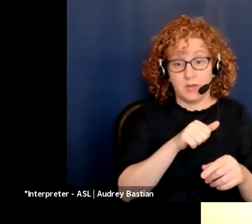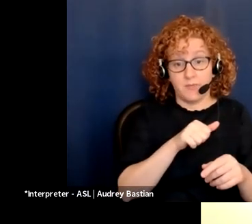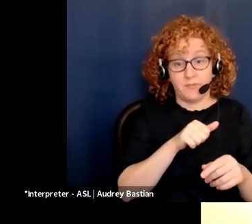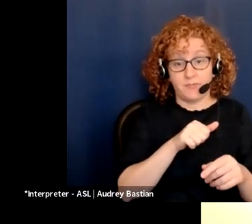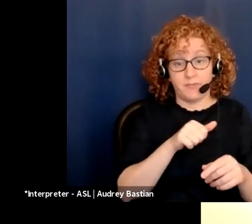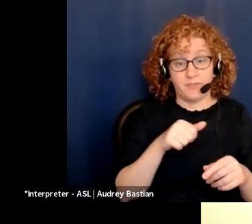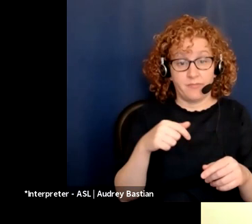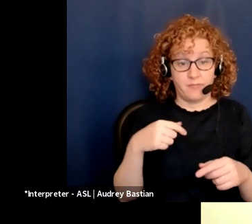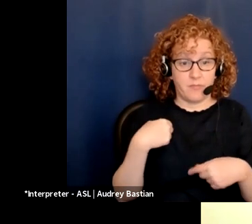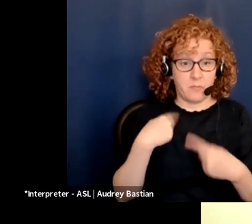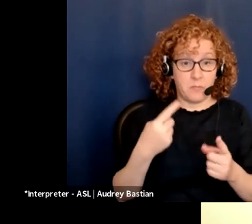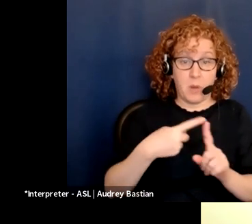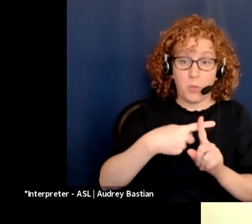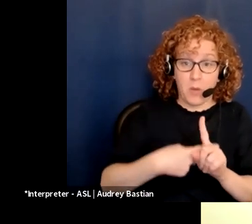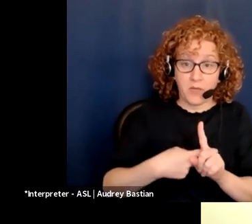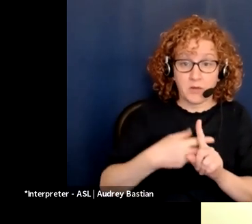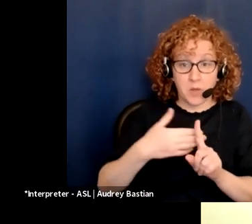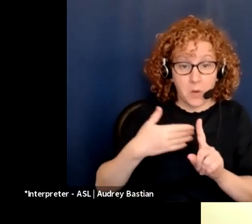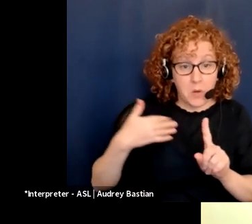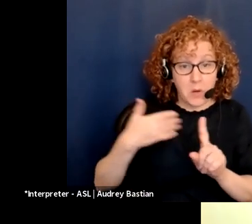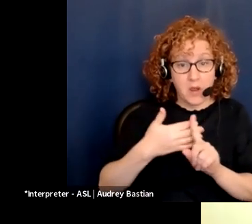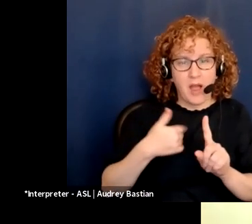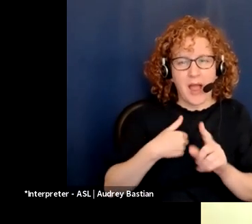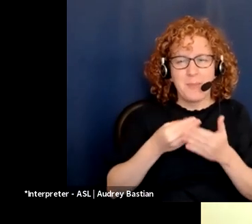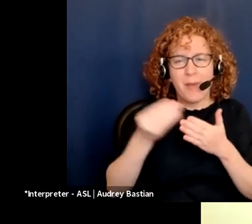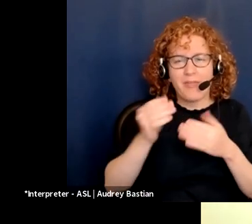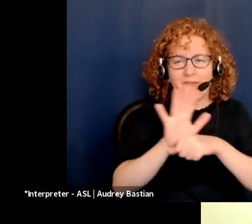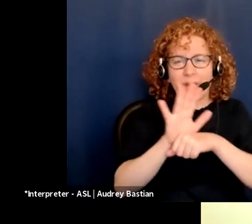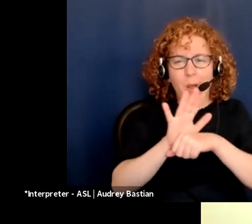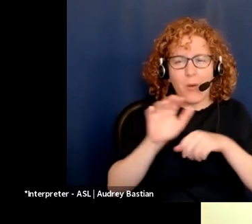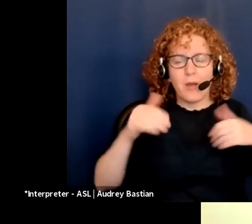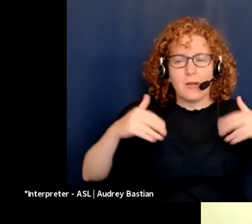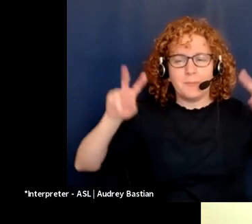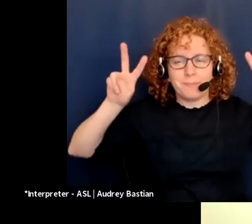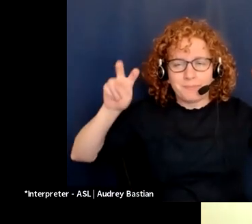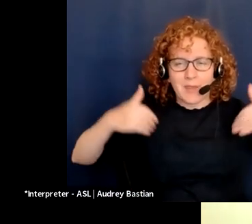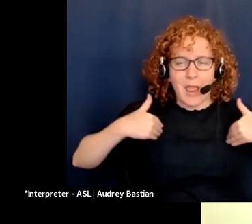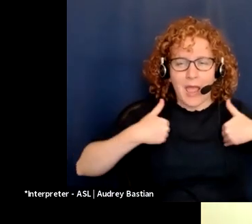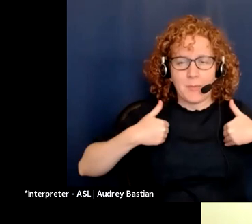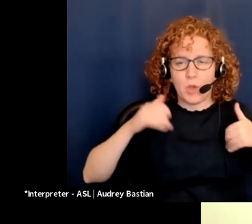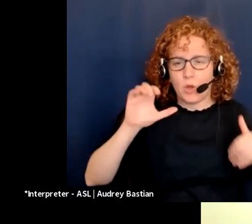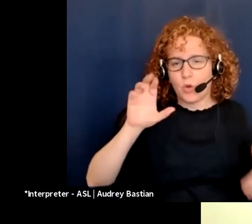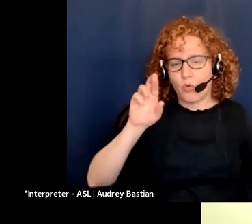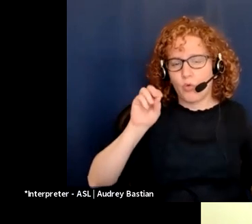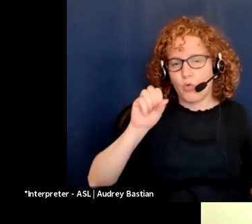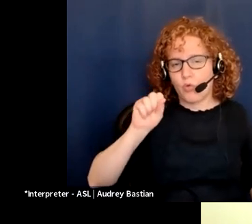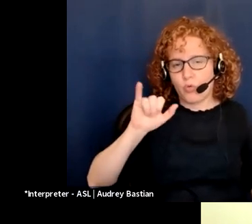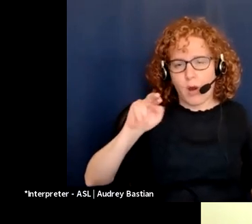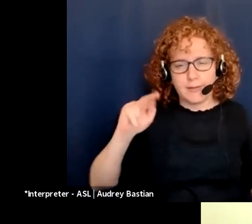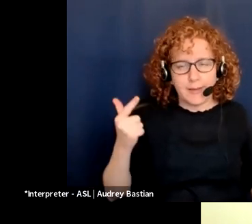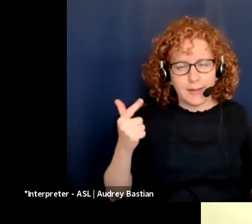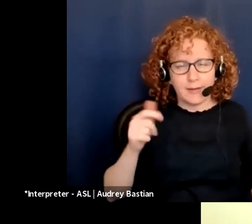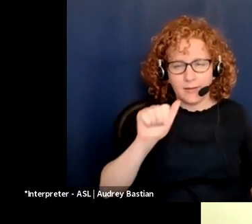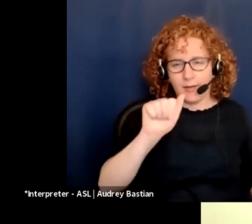so, bought the video game Animal Crossing. Nice. And I found it really helpful in telling the sitting down here to